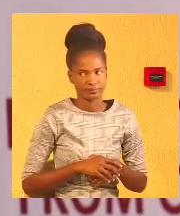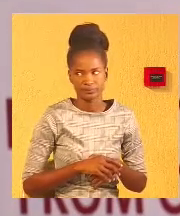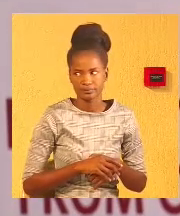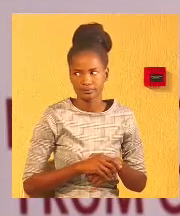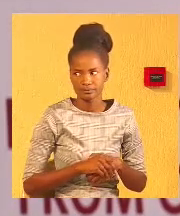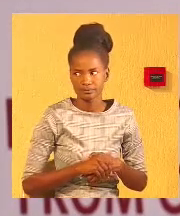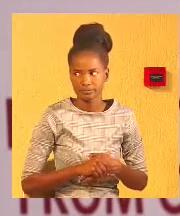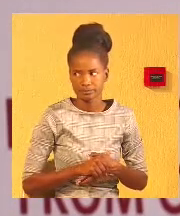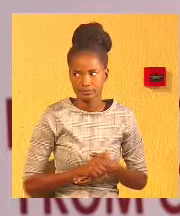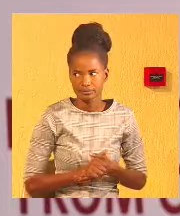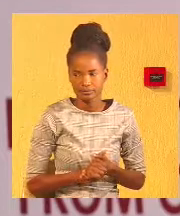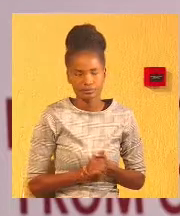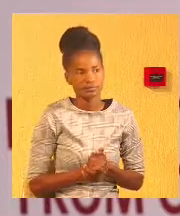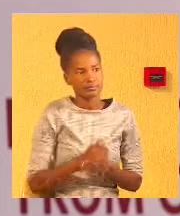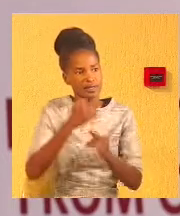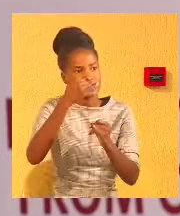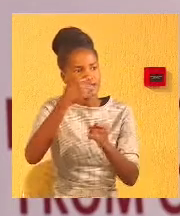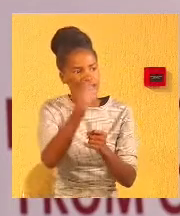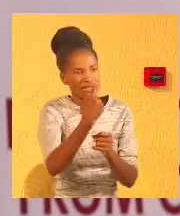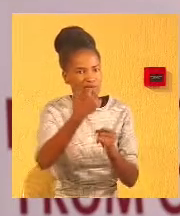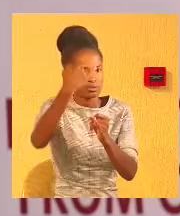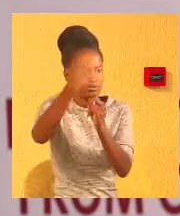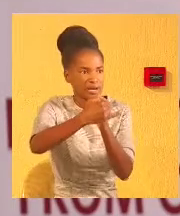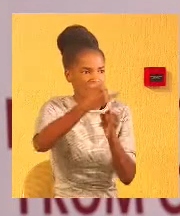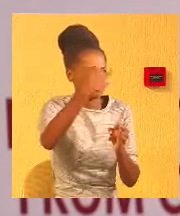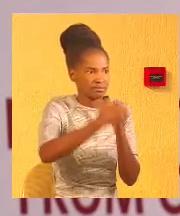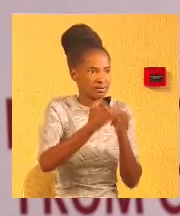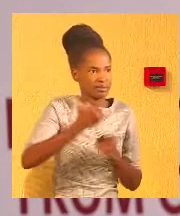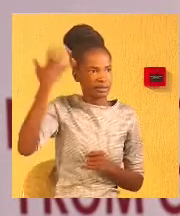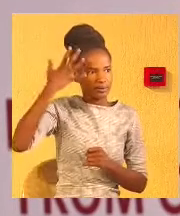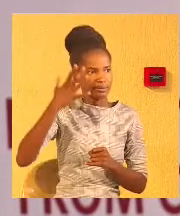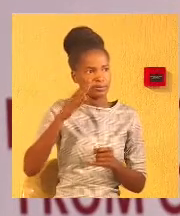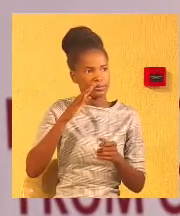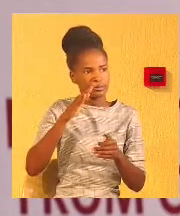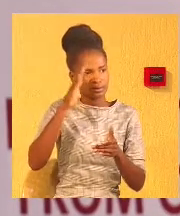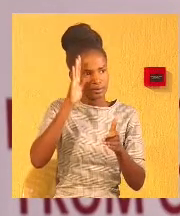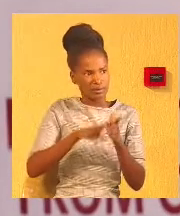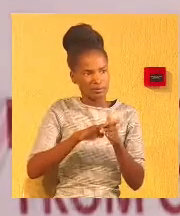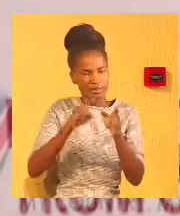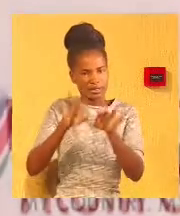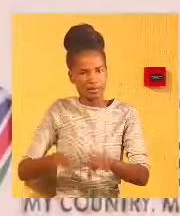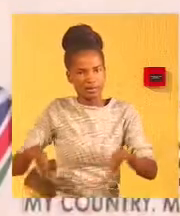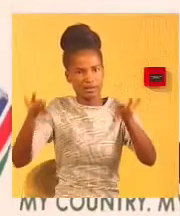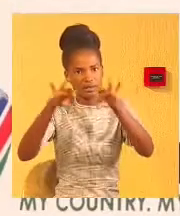remarks with regard to the impact of COVID-19 on our agricultural sector. Thank you.